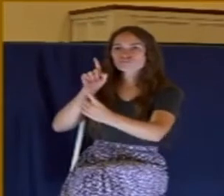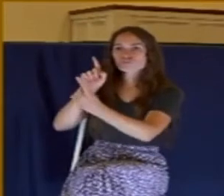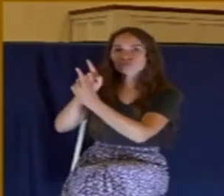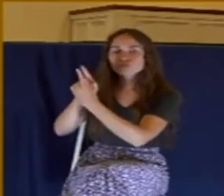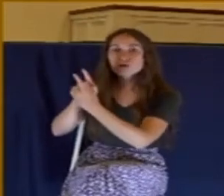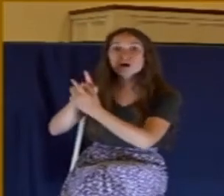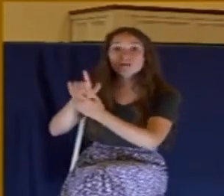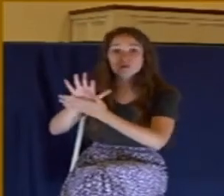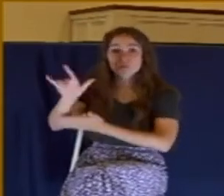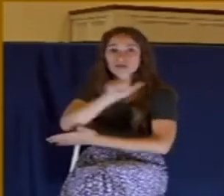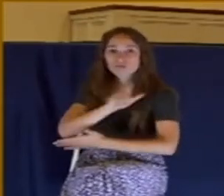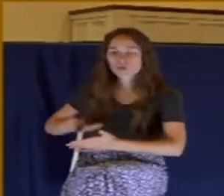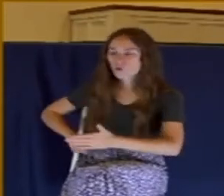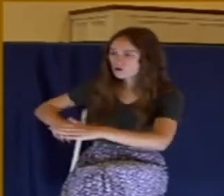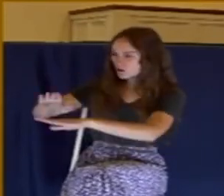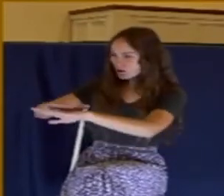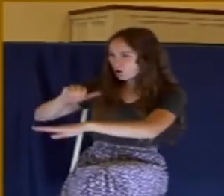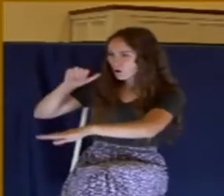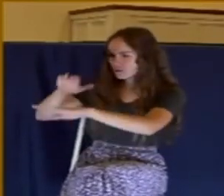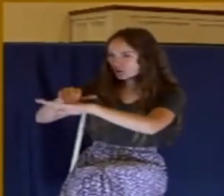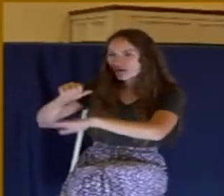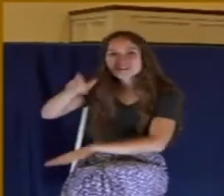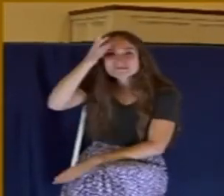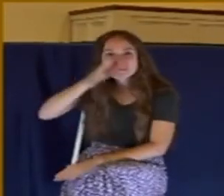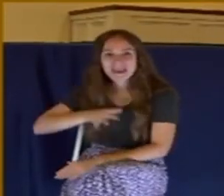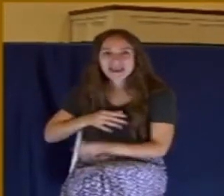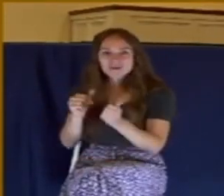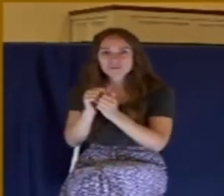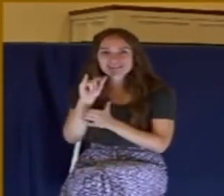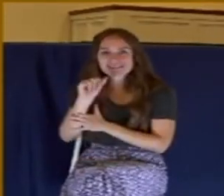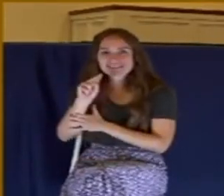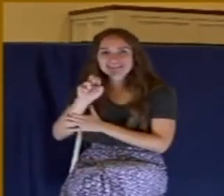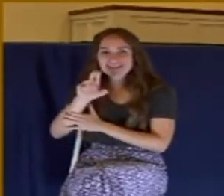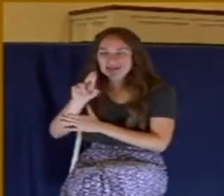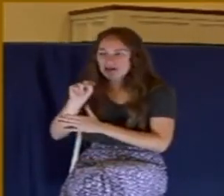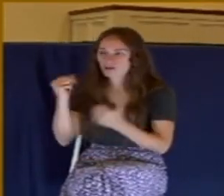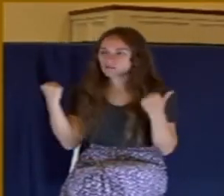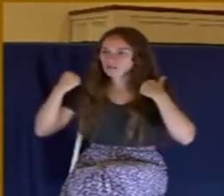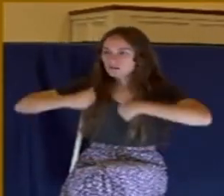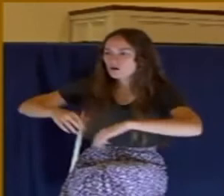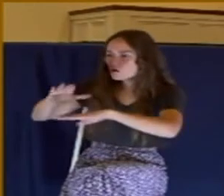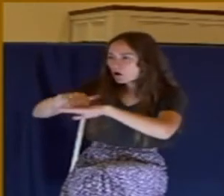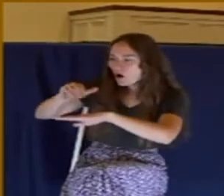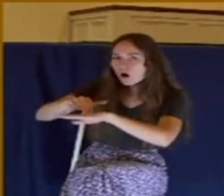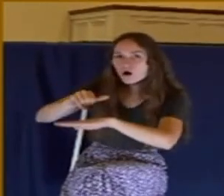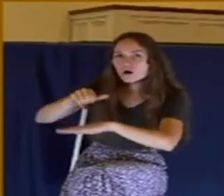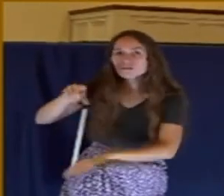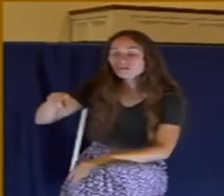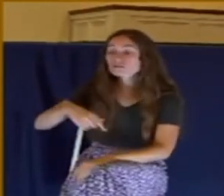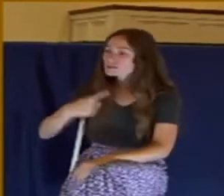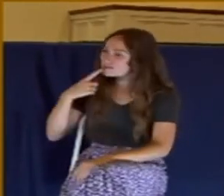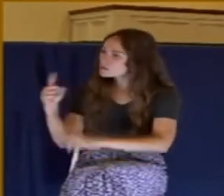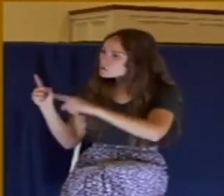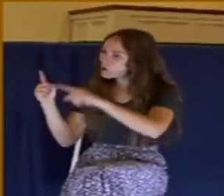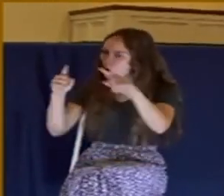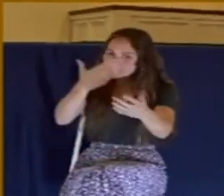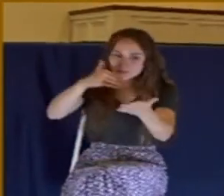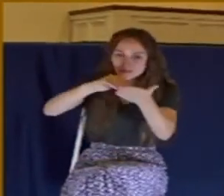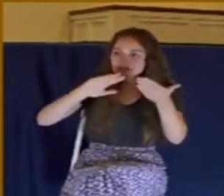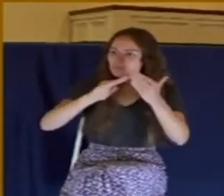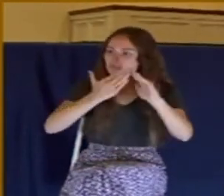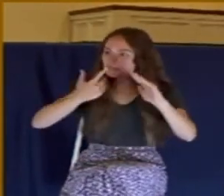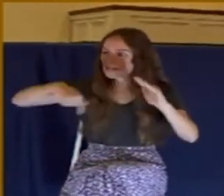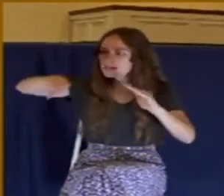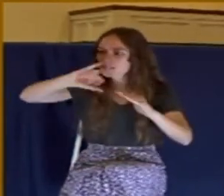to the man clothed in the linen with the which had the writer's inkhorn by his side. And the Lord said unto him, Go through the midst of the city, through the midst of